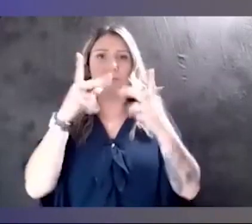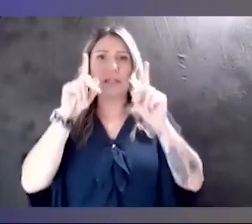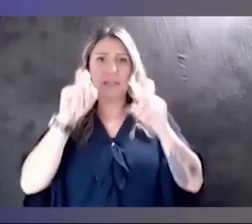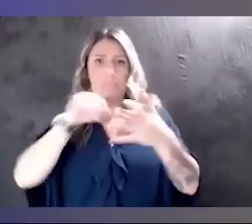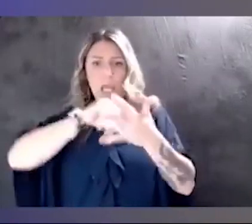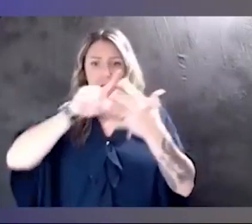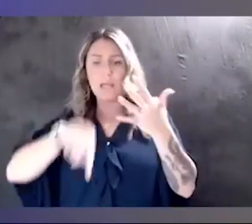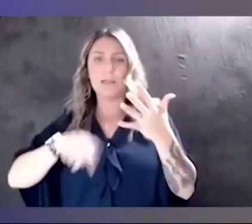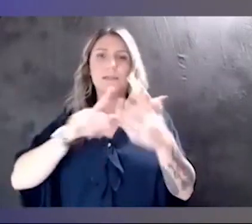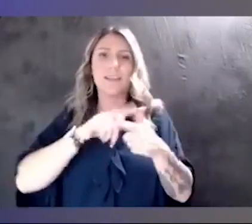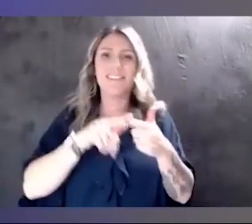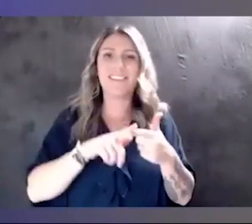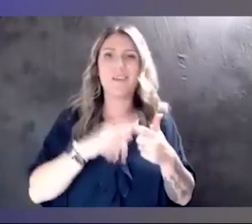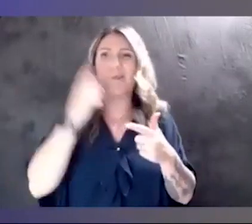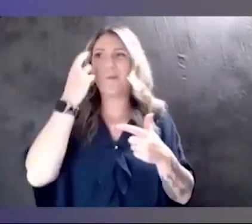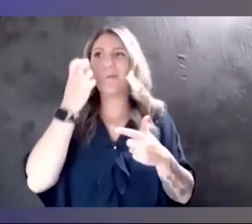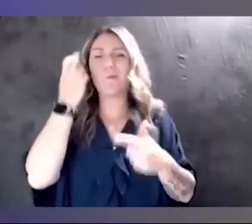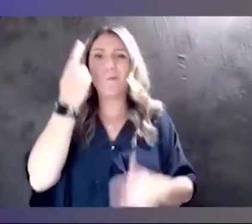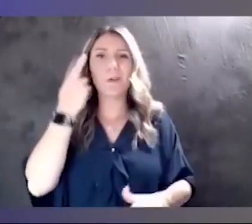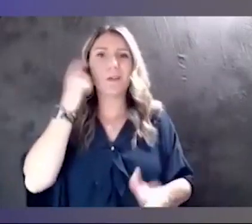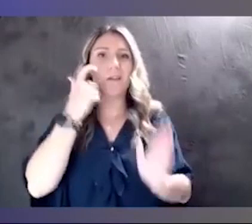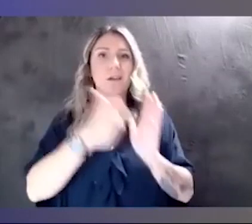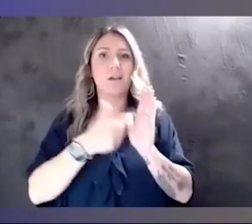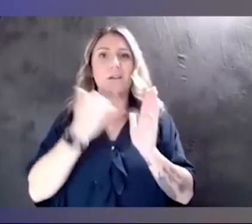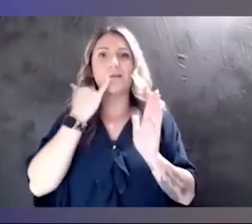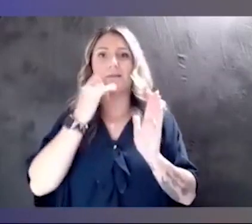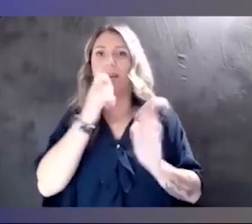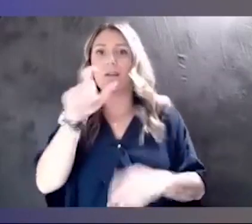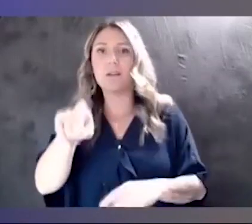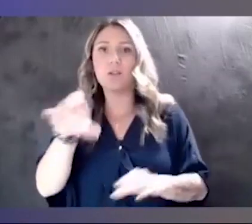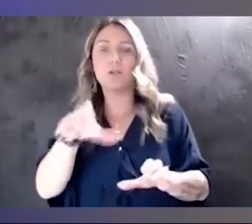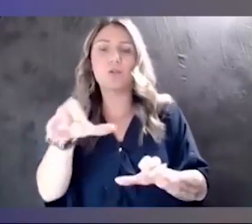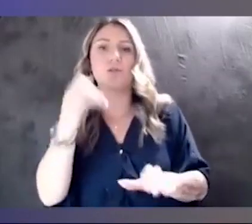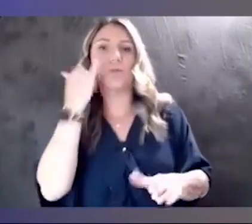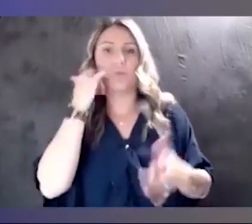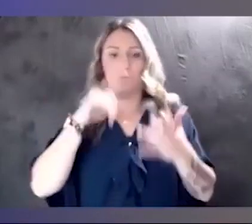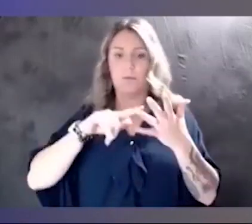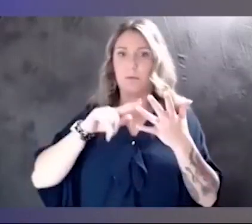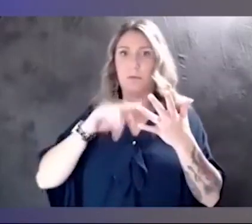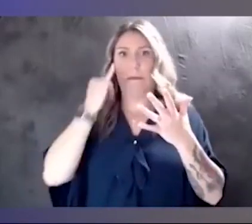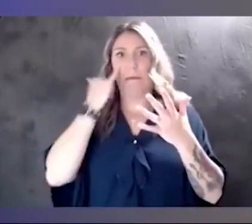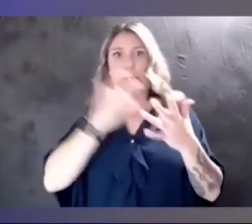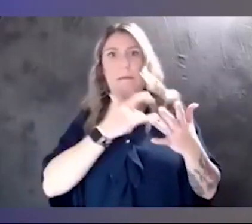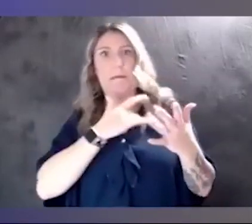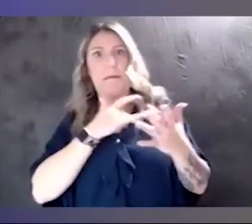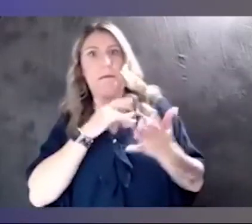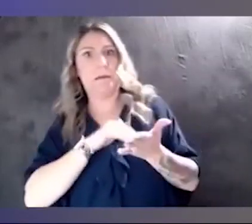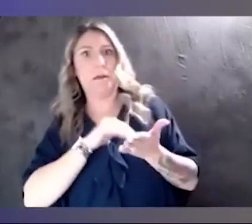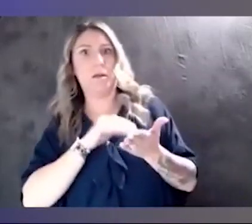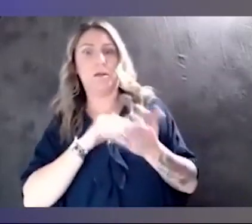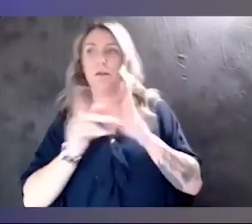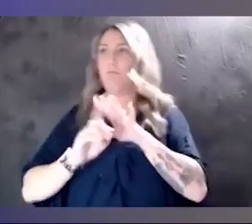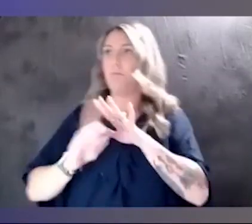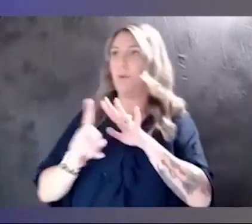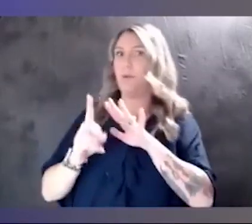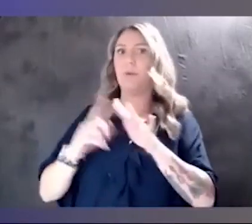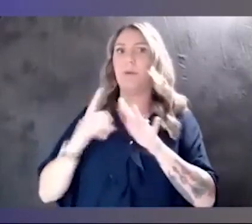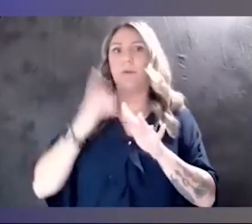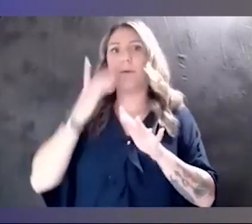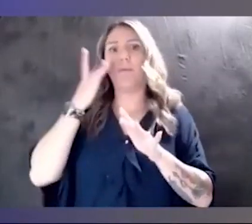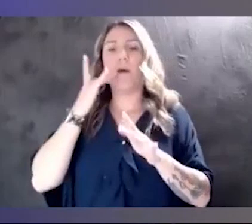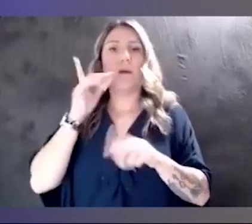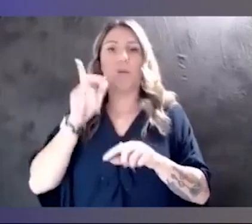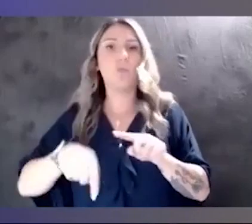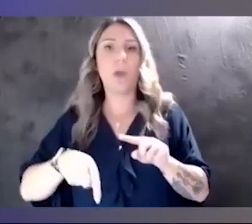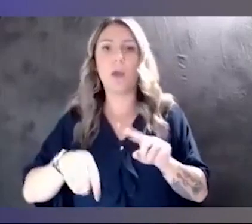cardiac MRIs on everybody that had COVID. If we did, our cardiologists would probably run off the face of the earth, because there's no way you can